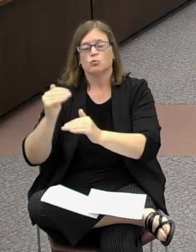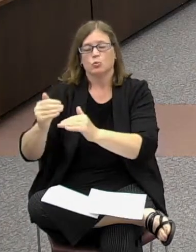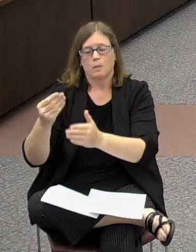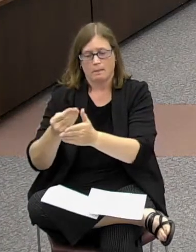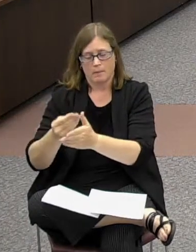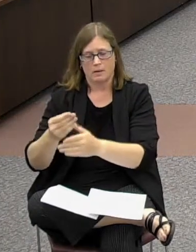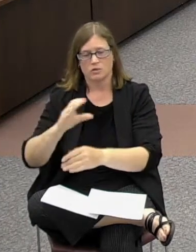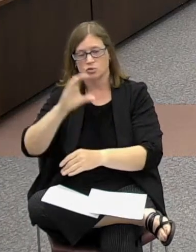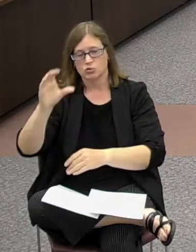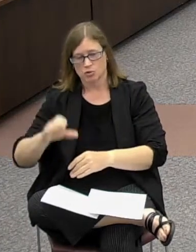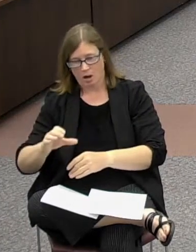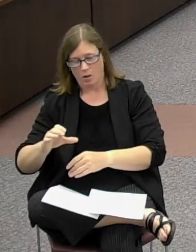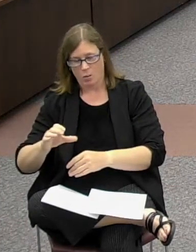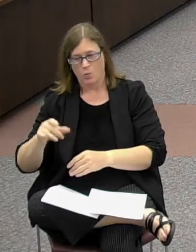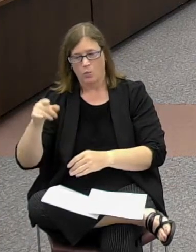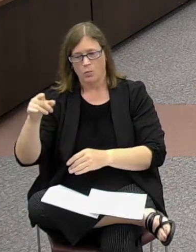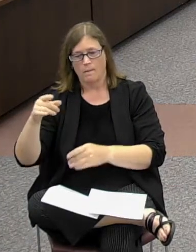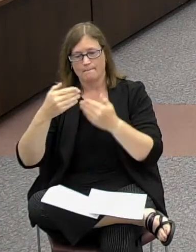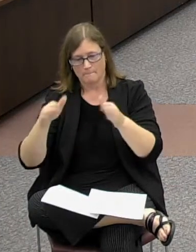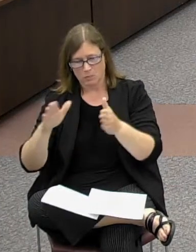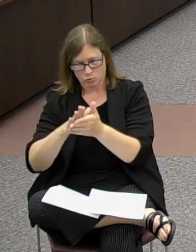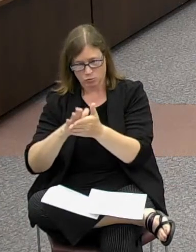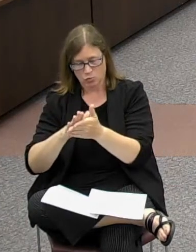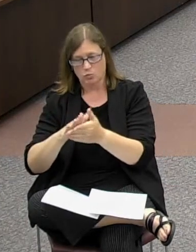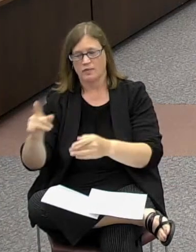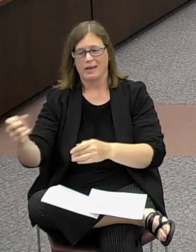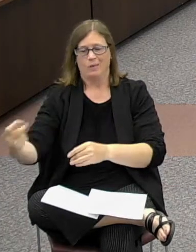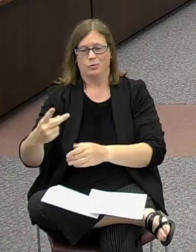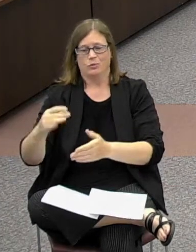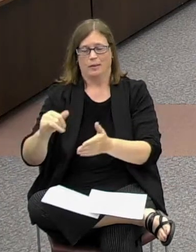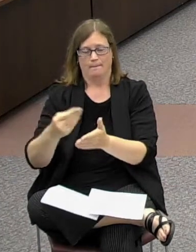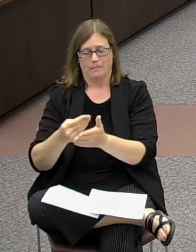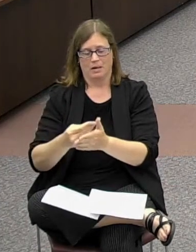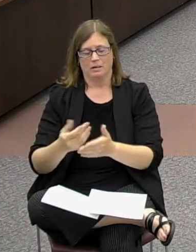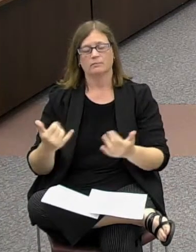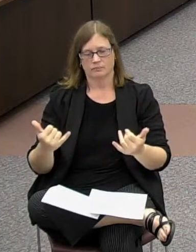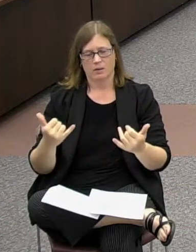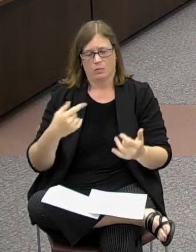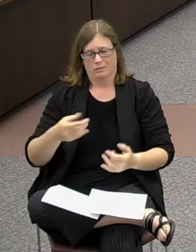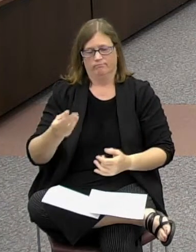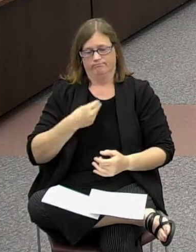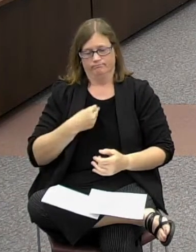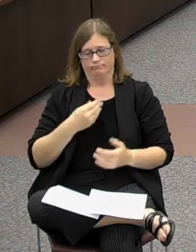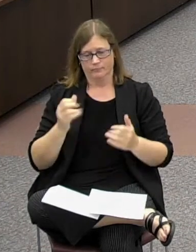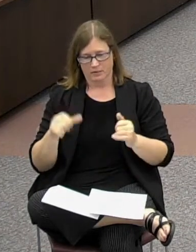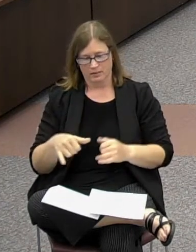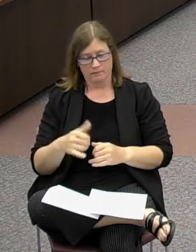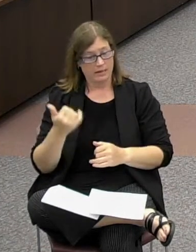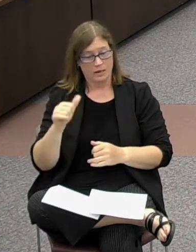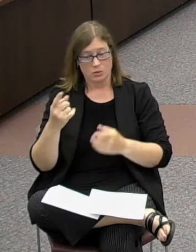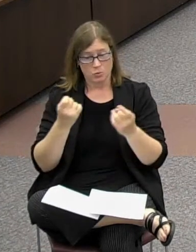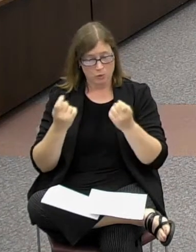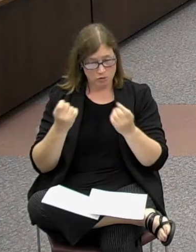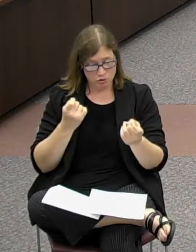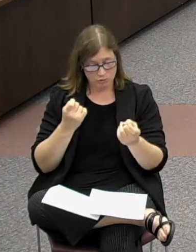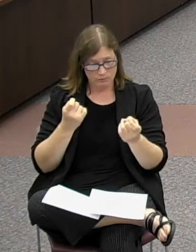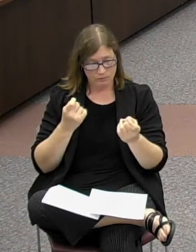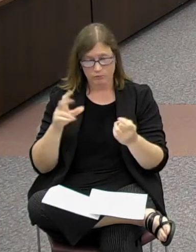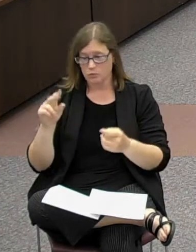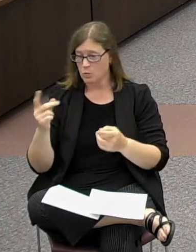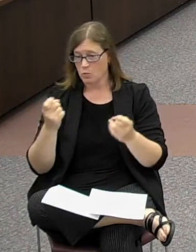return the funds that were overpaid to them. So, any questions on the tentative budget? No,